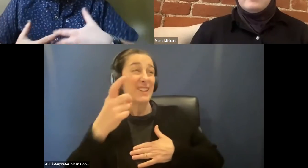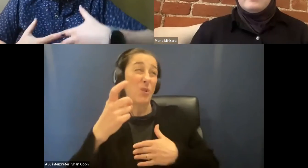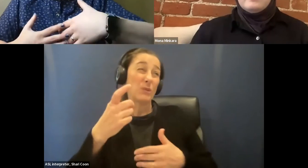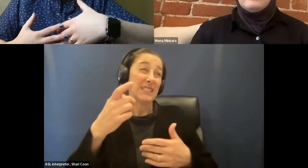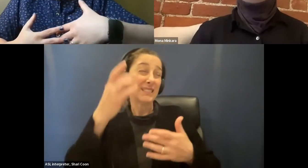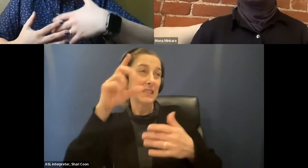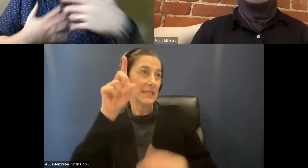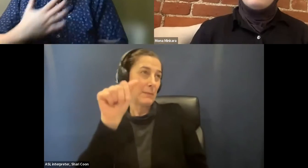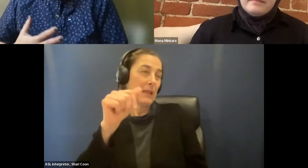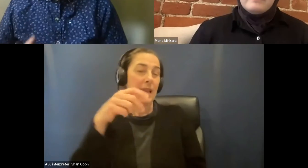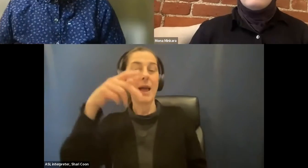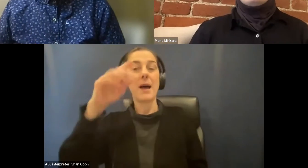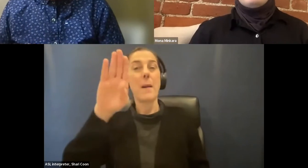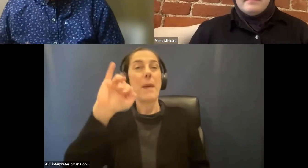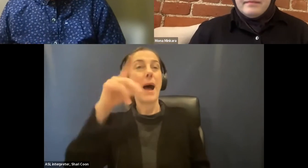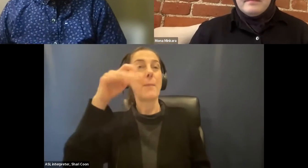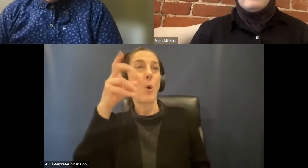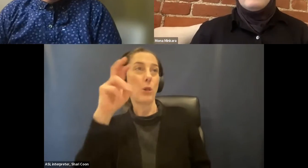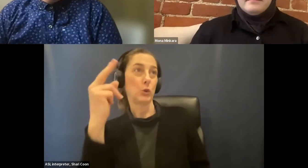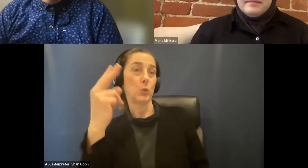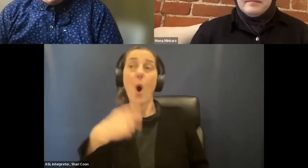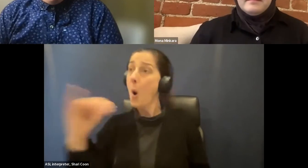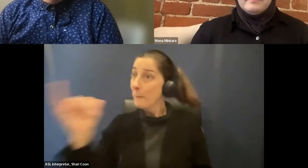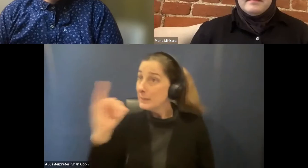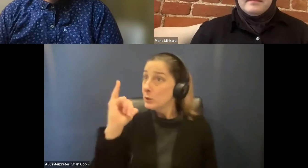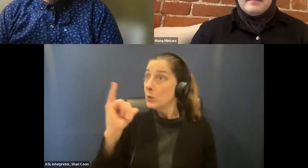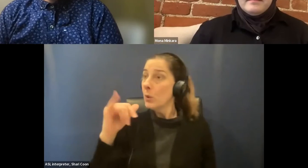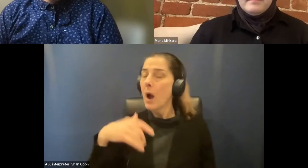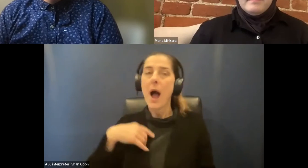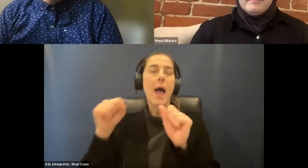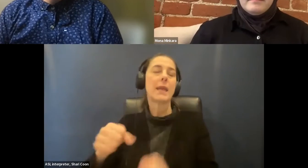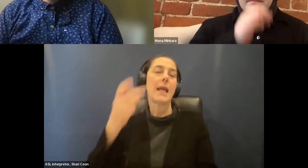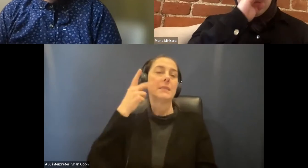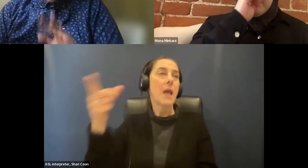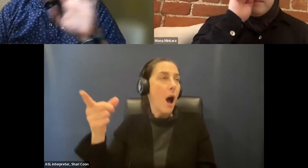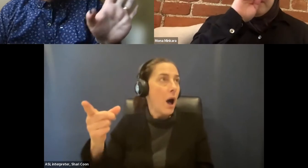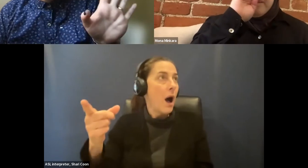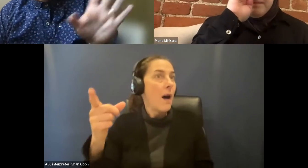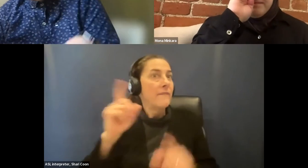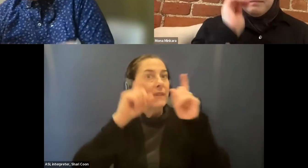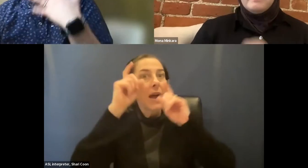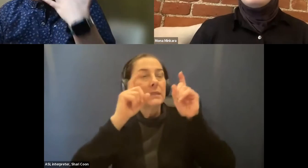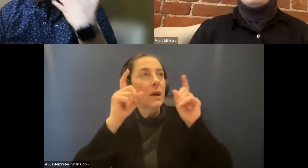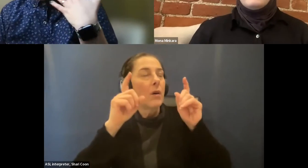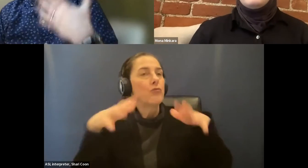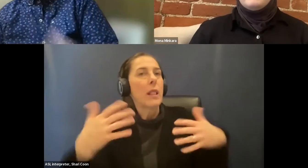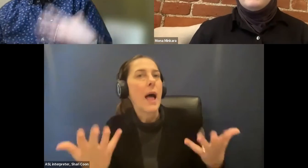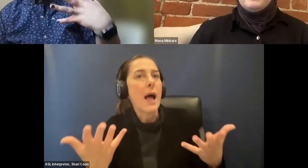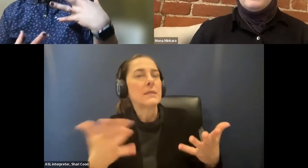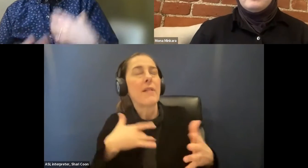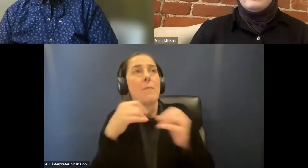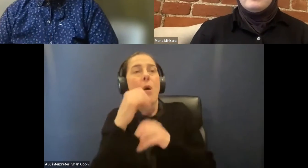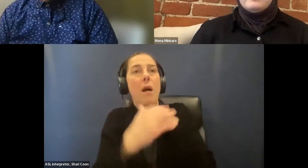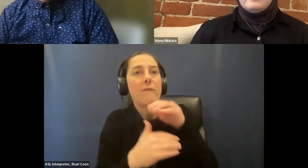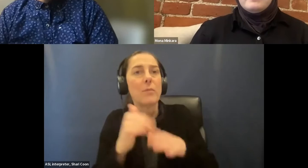relax, they talk to me differently. And that is so rewarding. I'm getting like emotional and